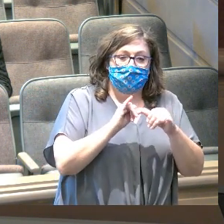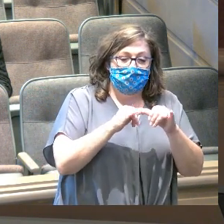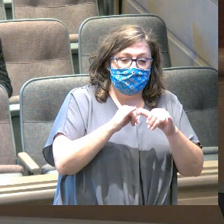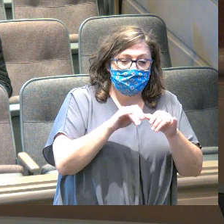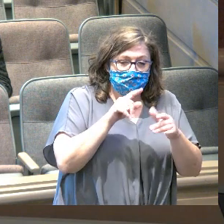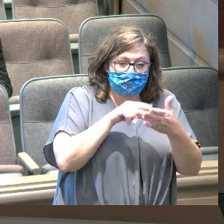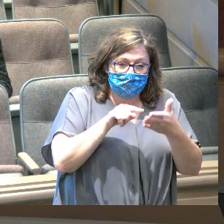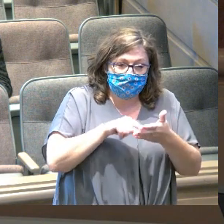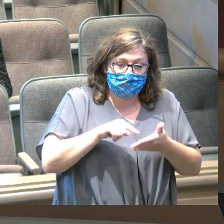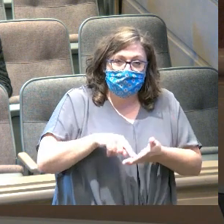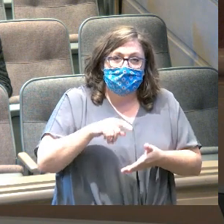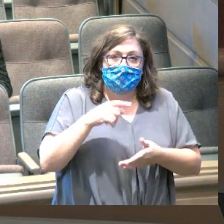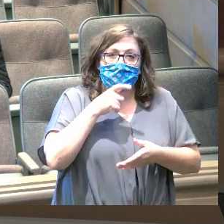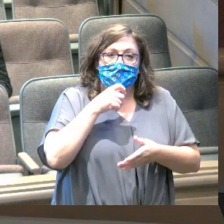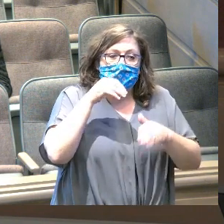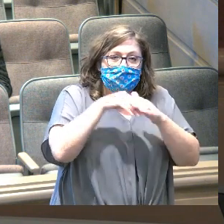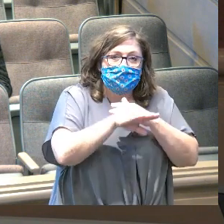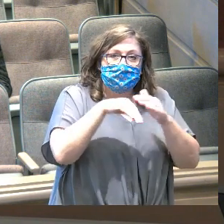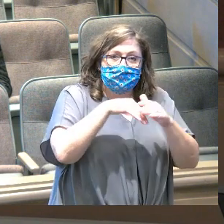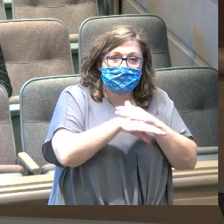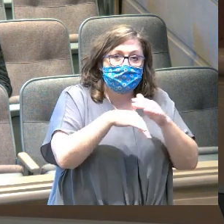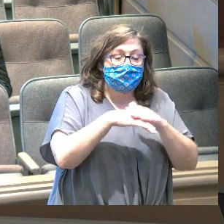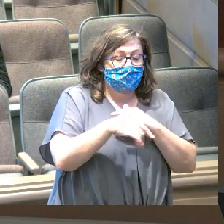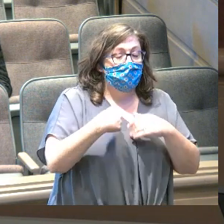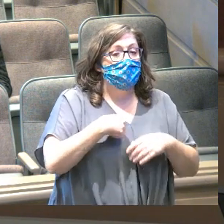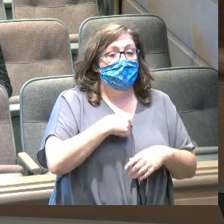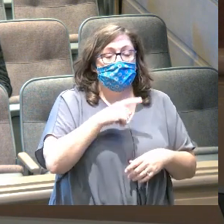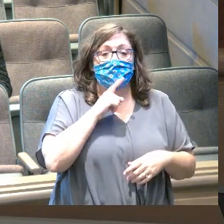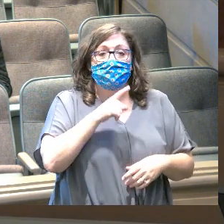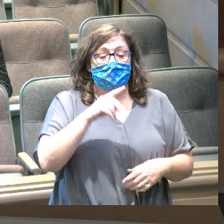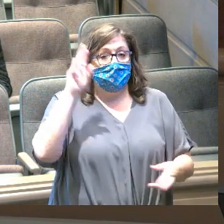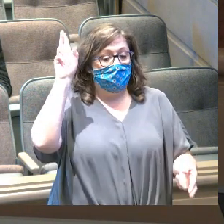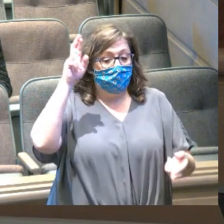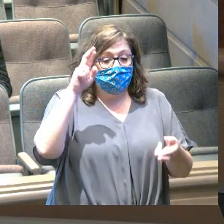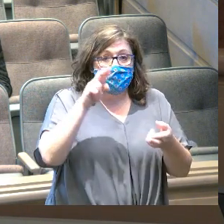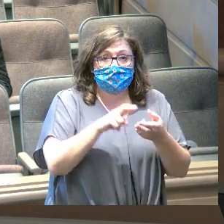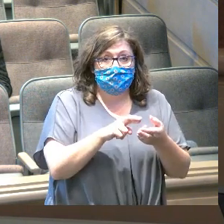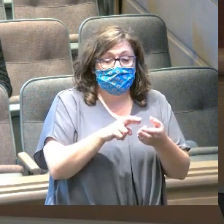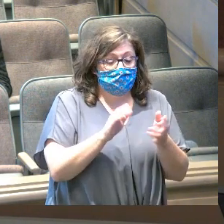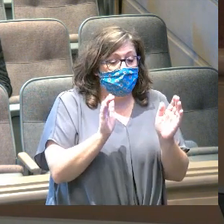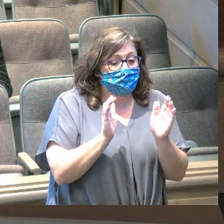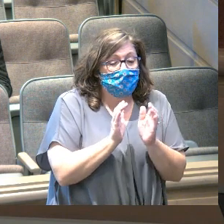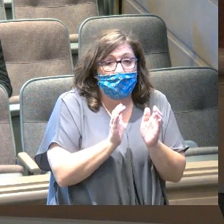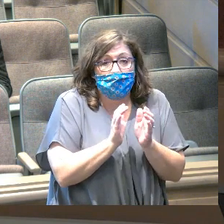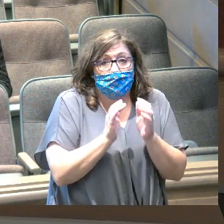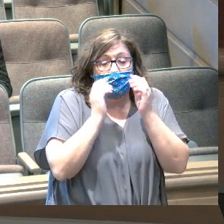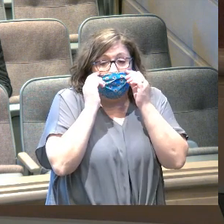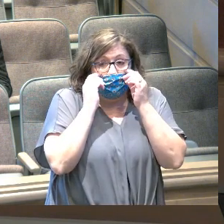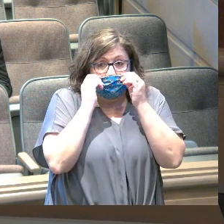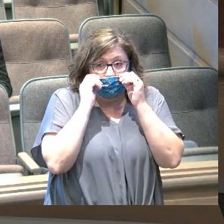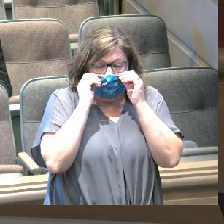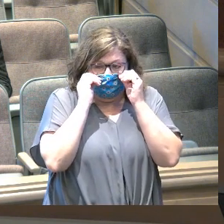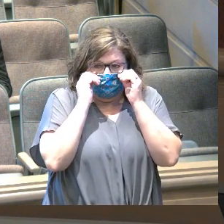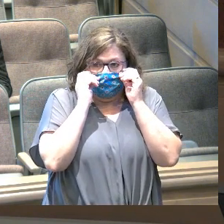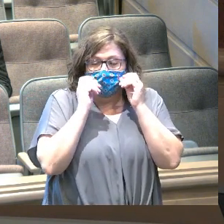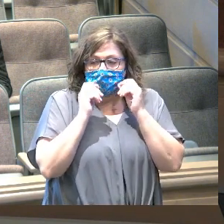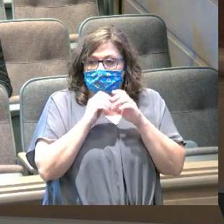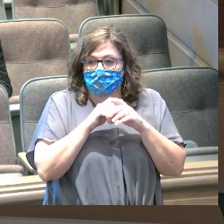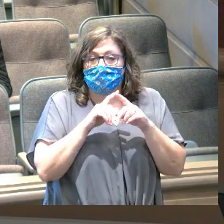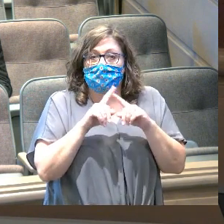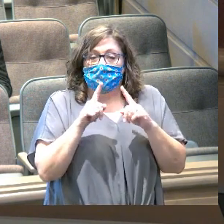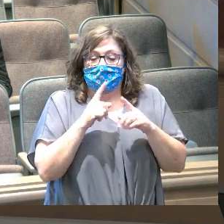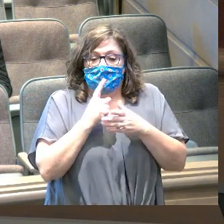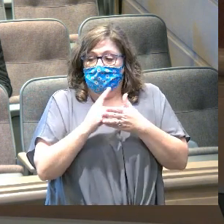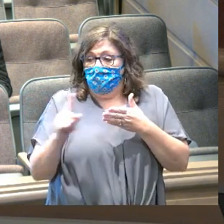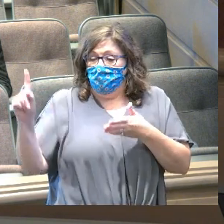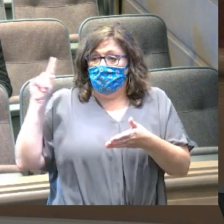We'd gotten it down to a very small single-digit number, but over the last week or so, it started to climb slightly. We're still in